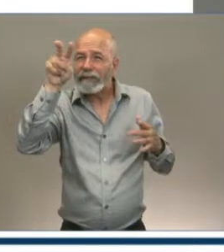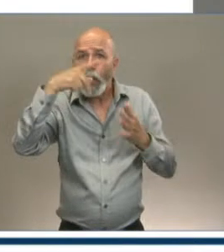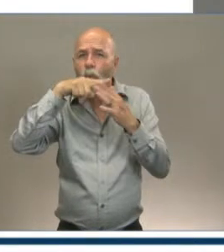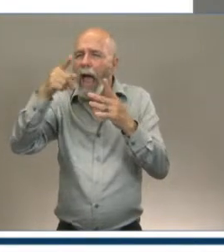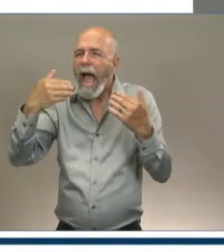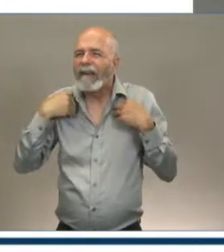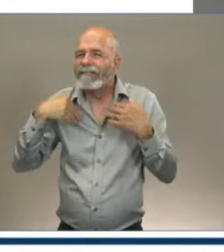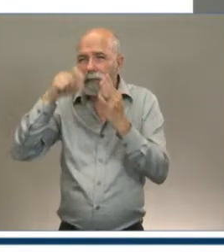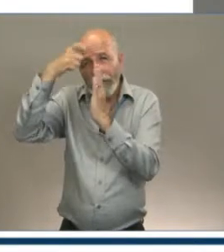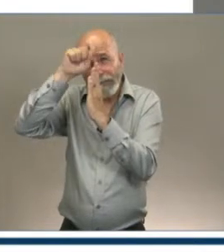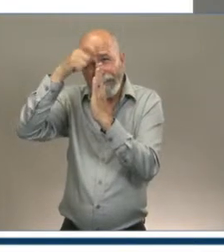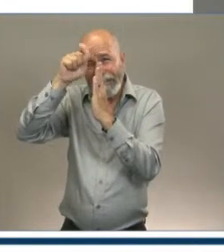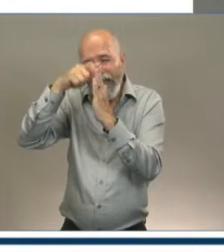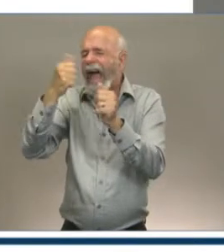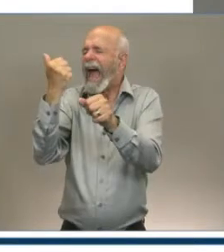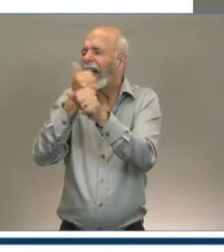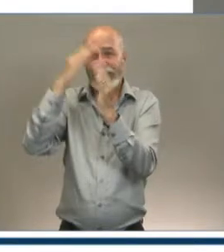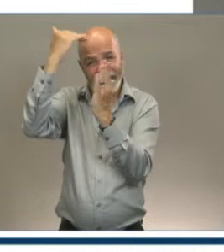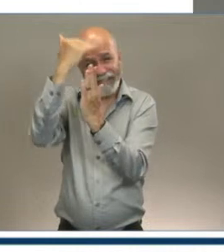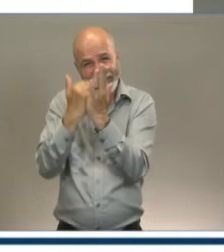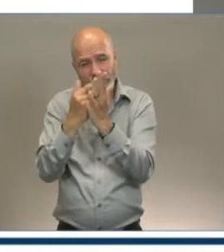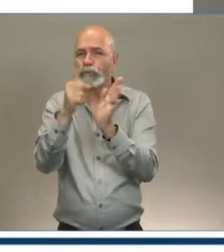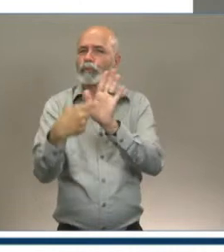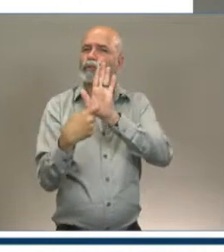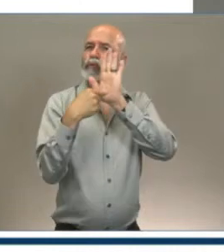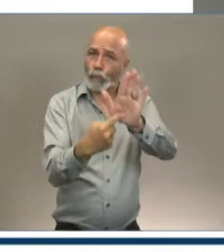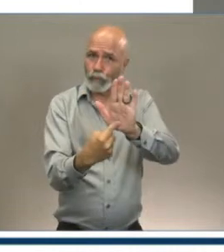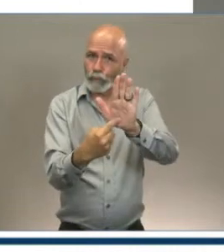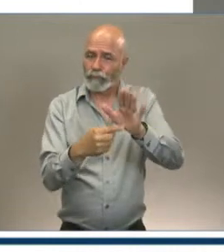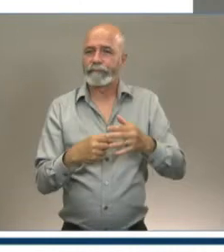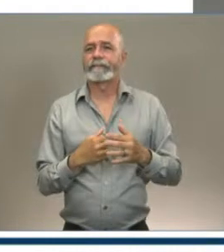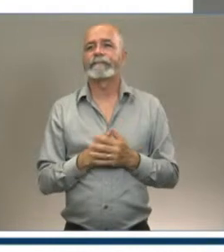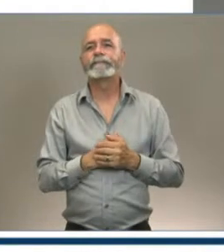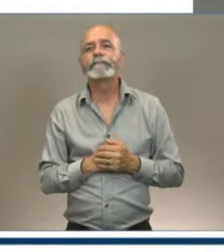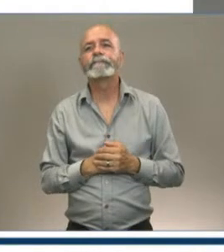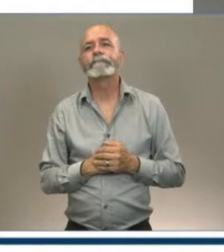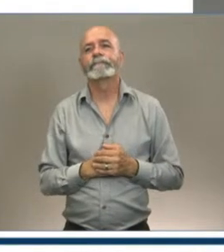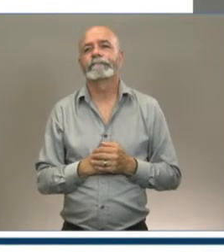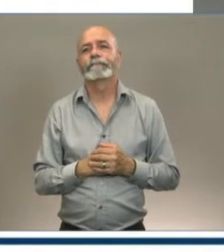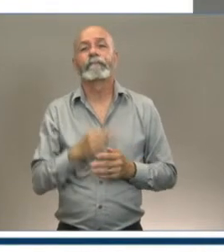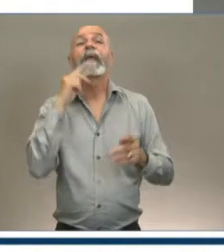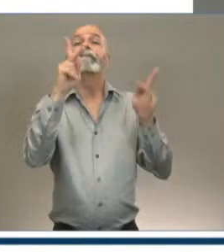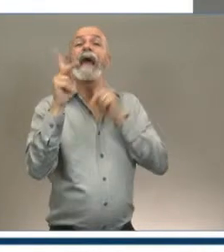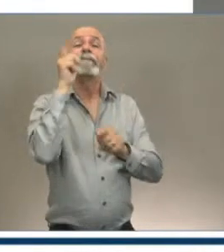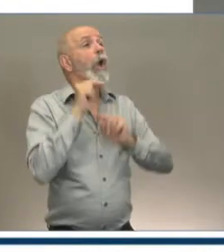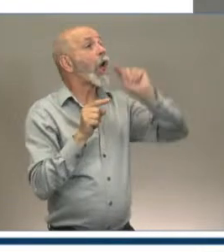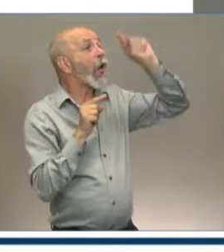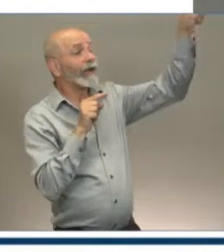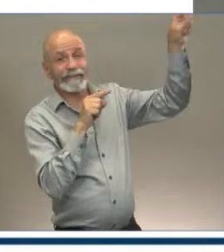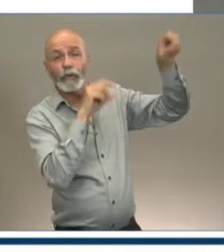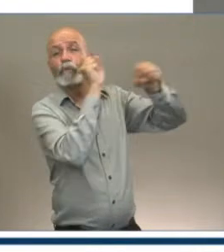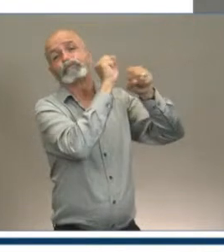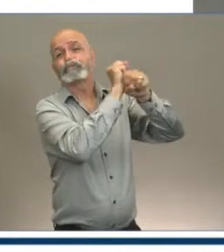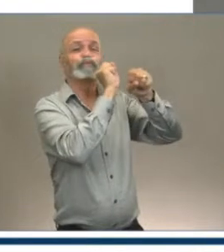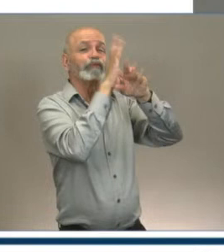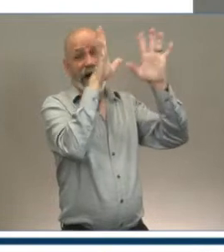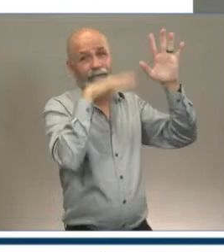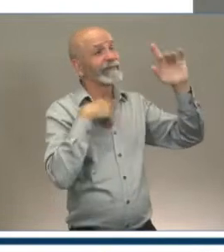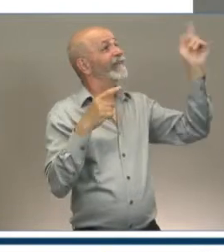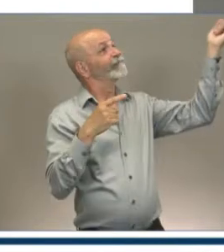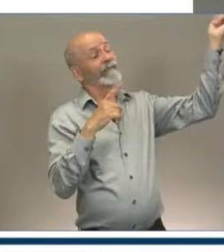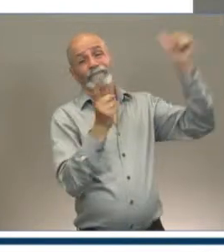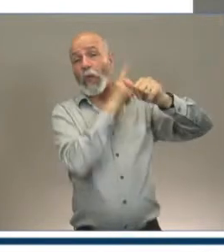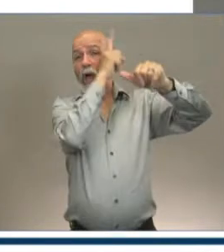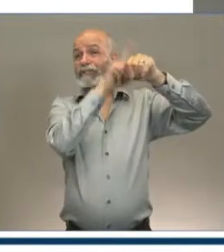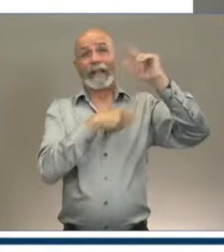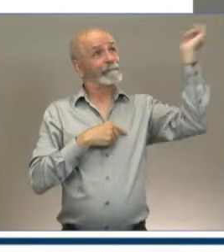you. For rotational workers, we need you to do the full application process for your first trip